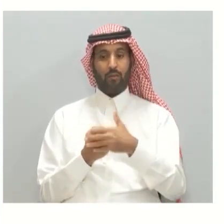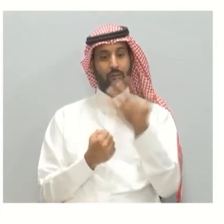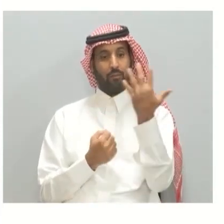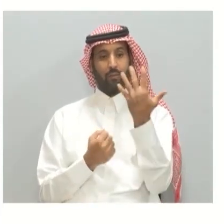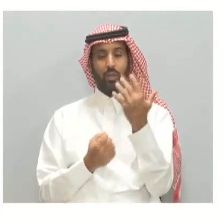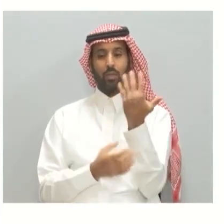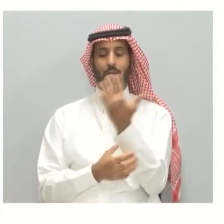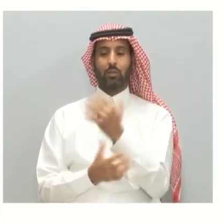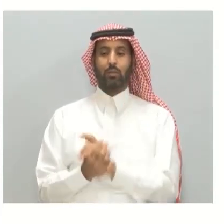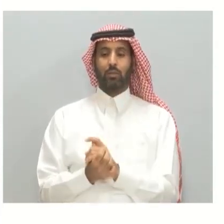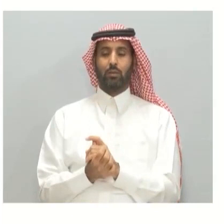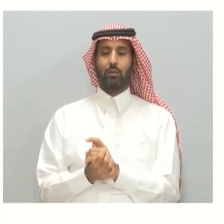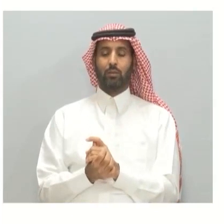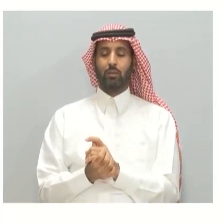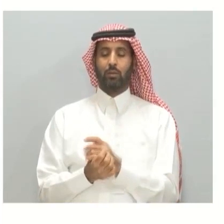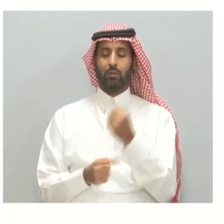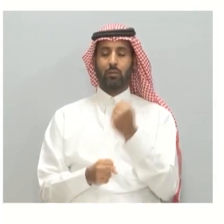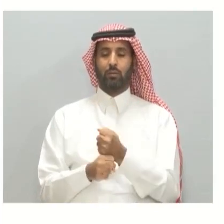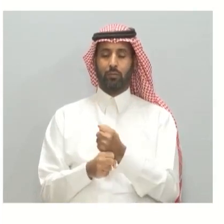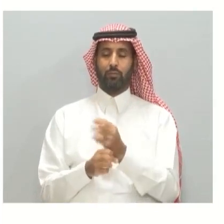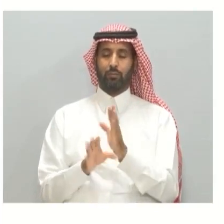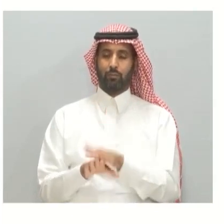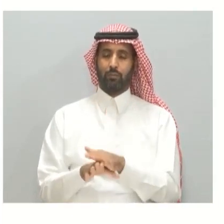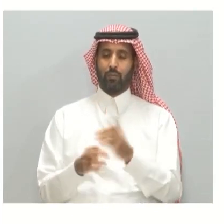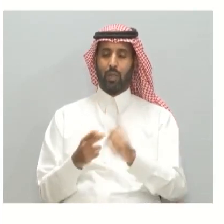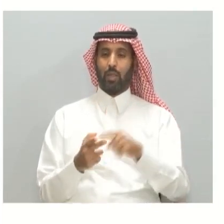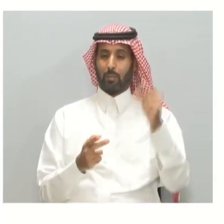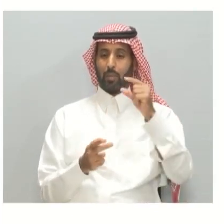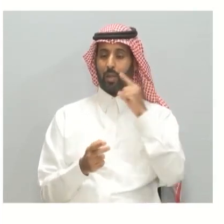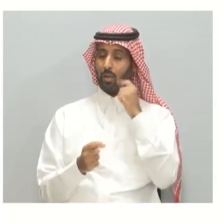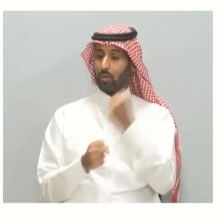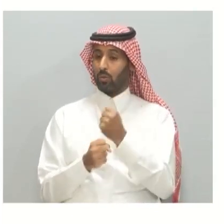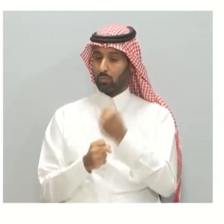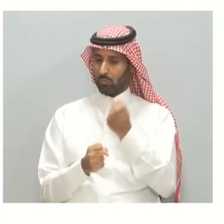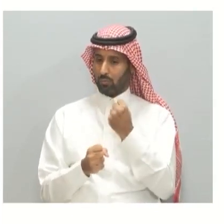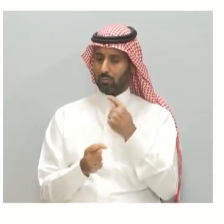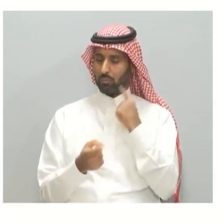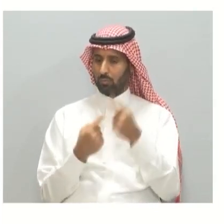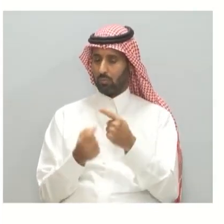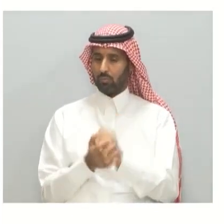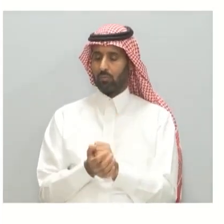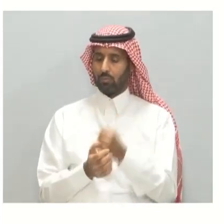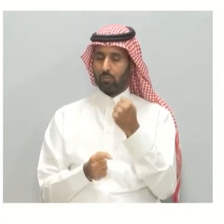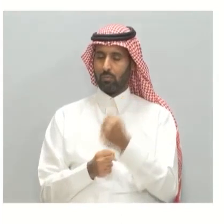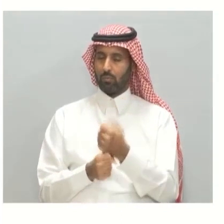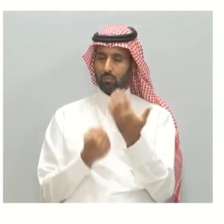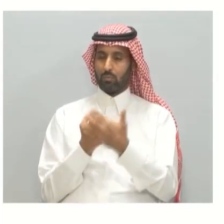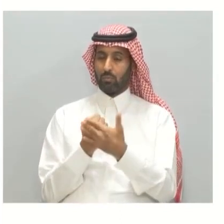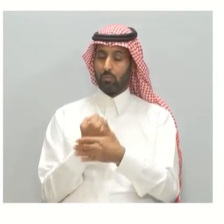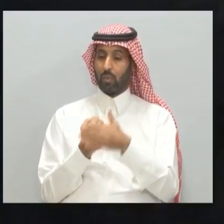many things here. He should be patient, methodical, and hardworking. Of course, you should be patient. Taking care of